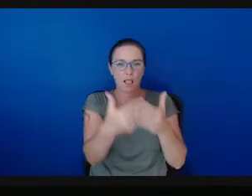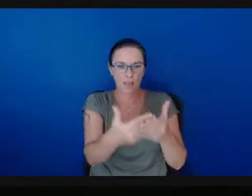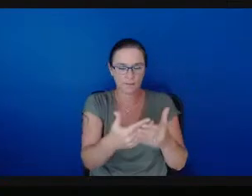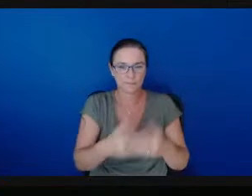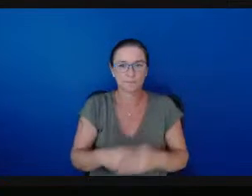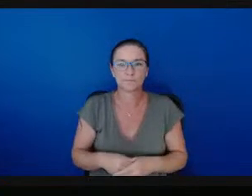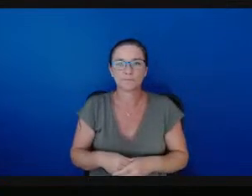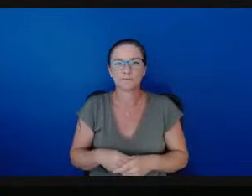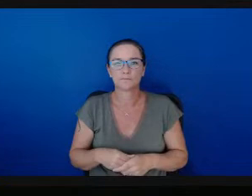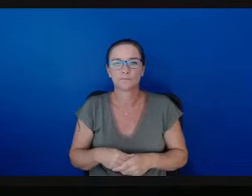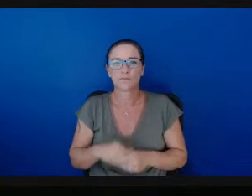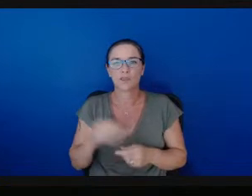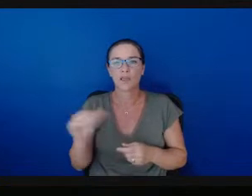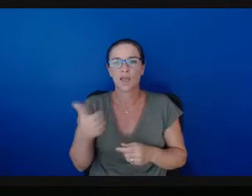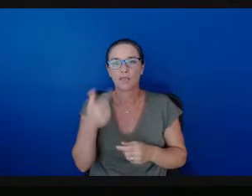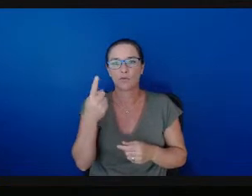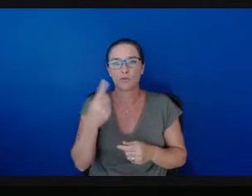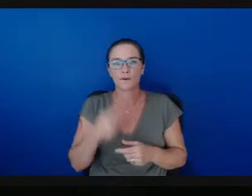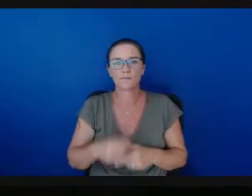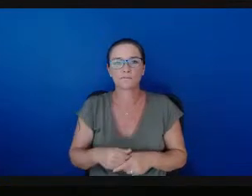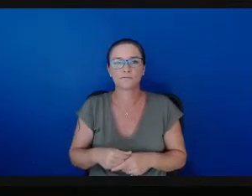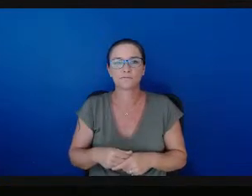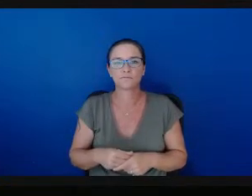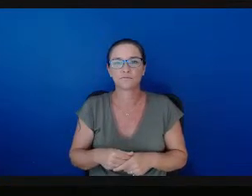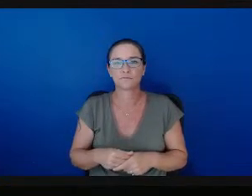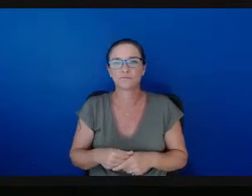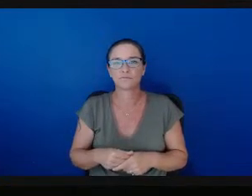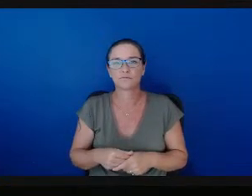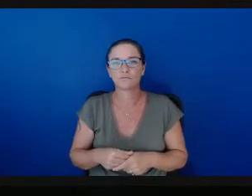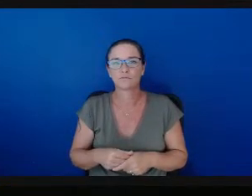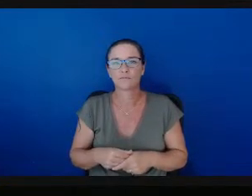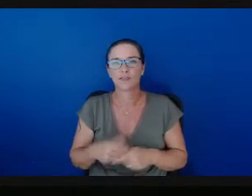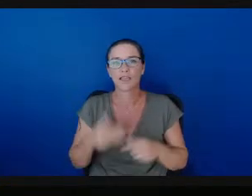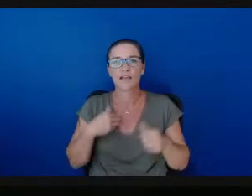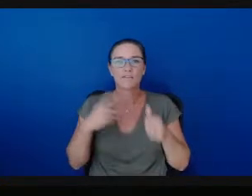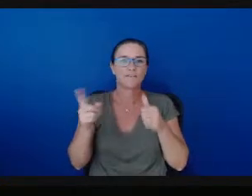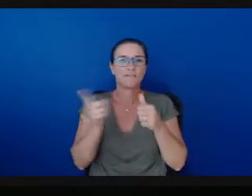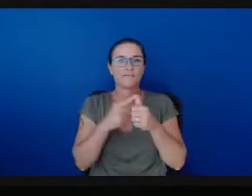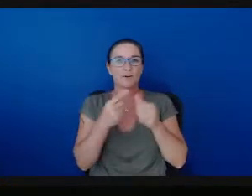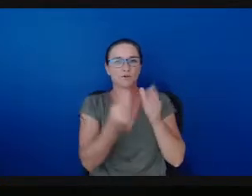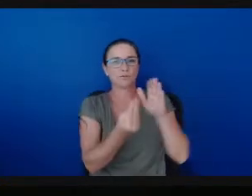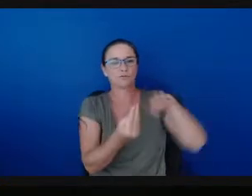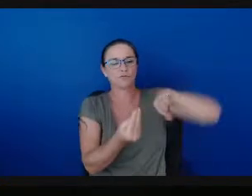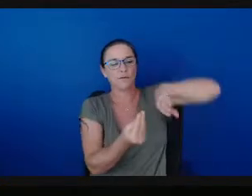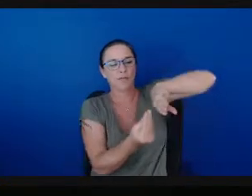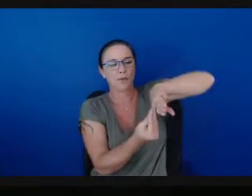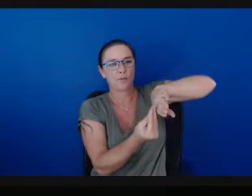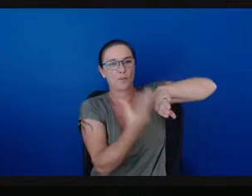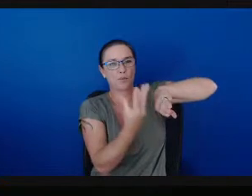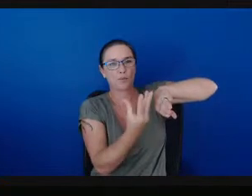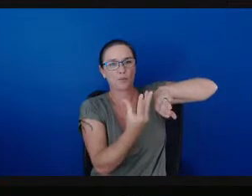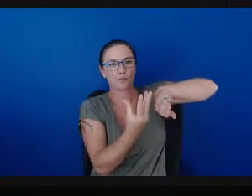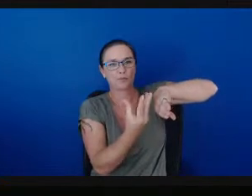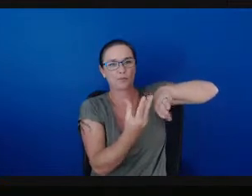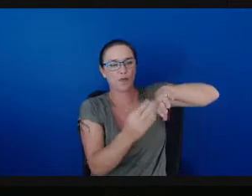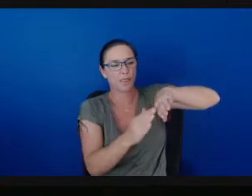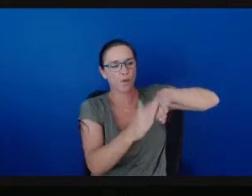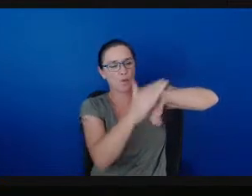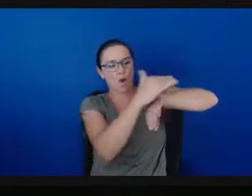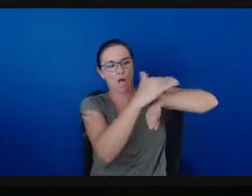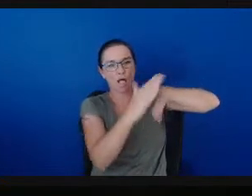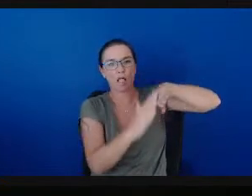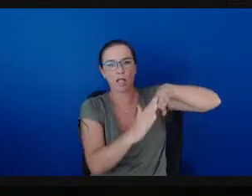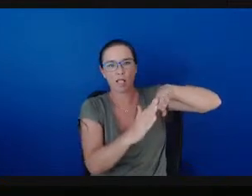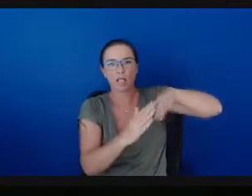Let's do another. We actually have the first burst of lava from the base of the down